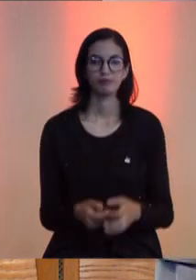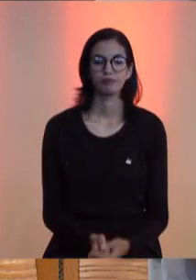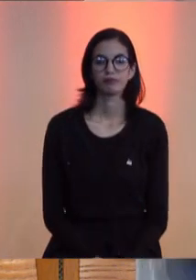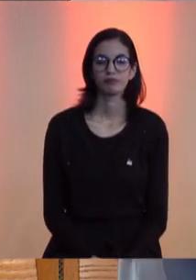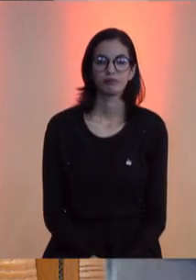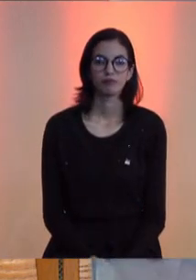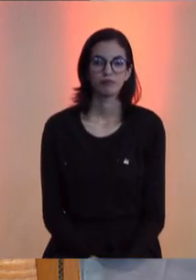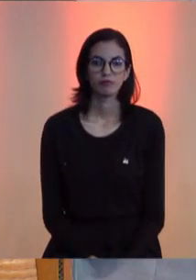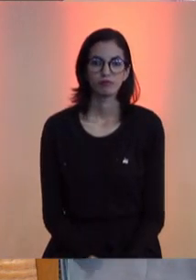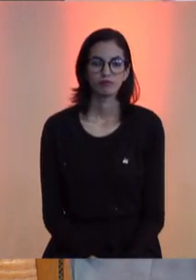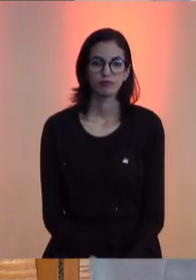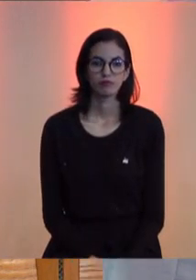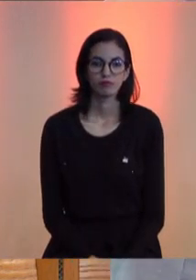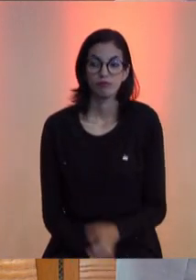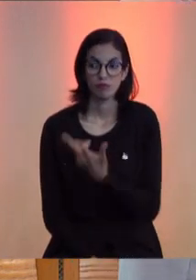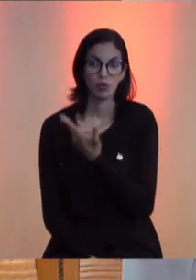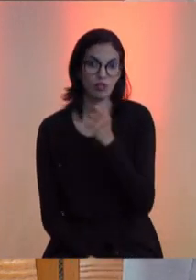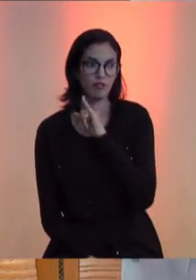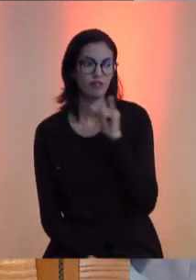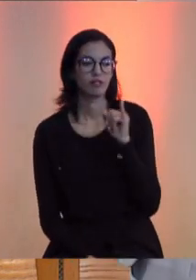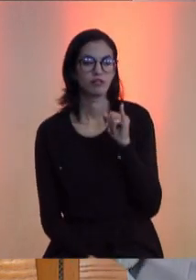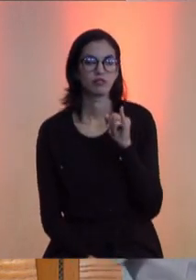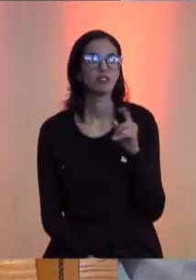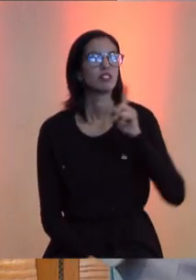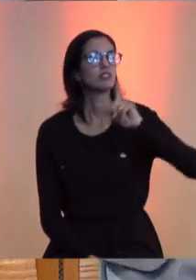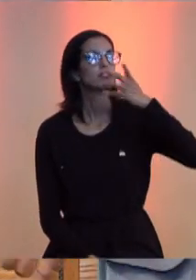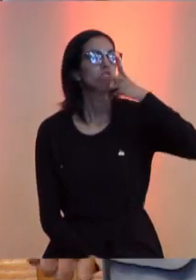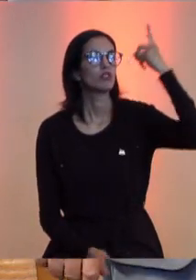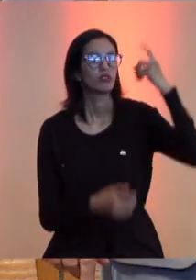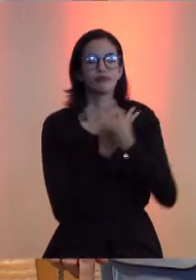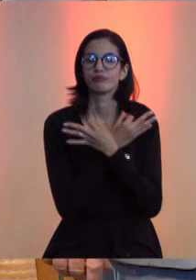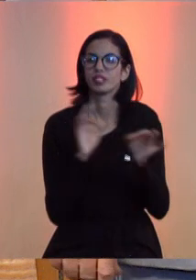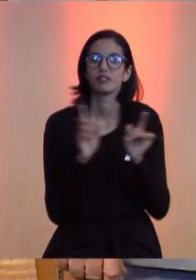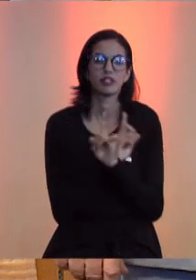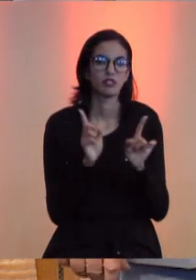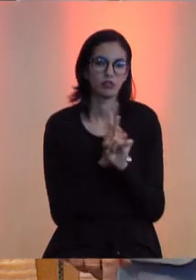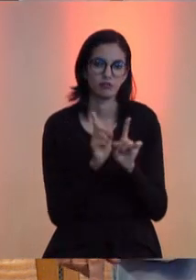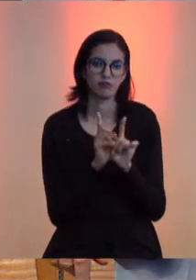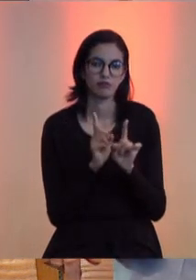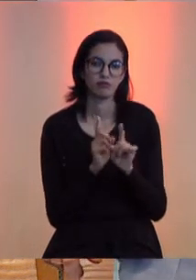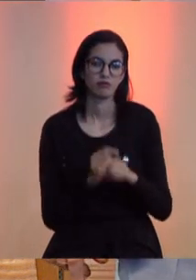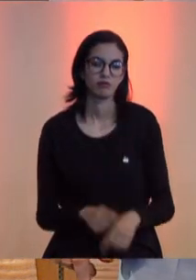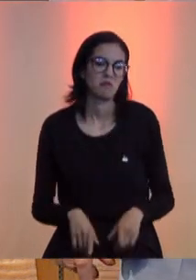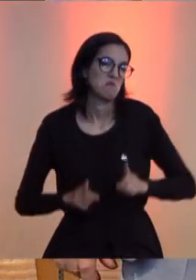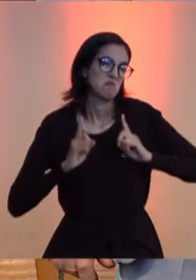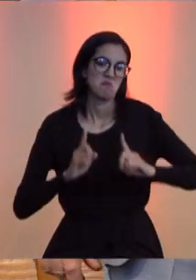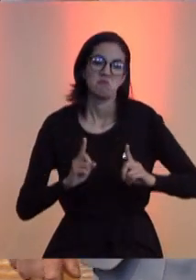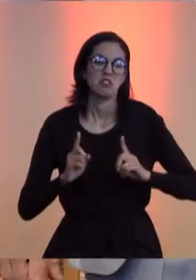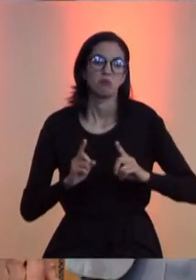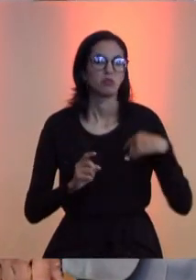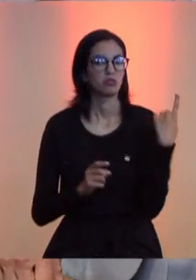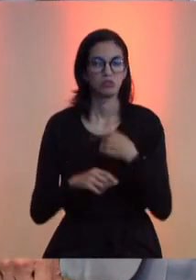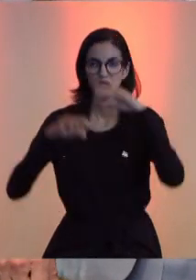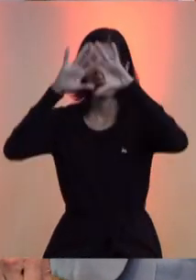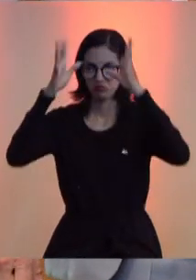deliver us, aun si él no nos libra, we will not worship your image. No adoraremos tu estatua. That's